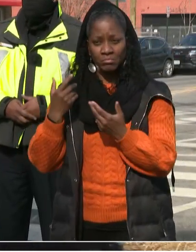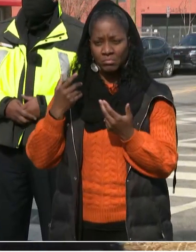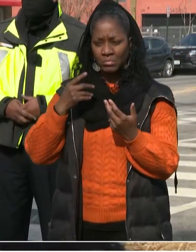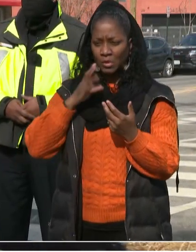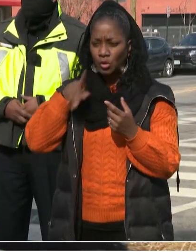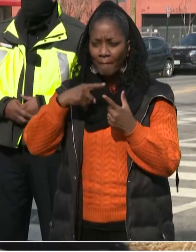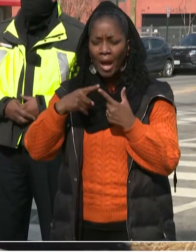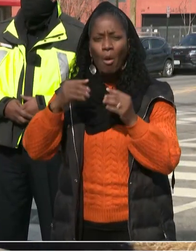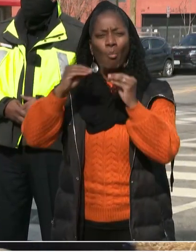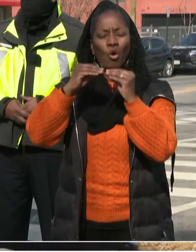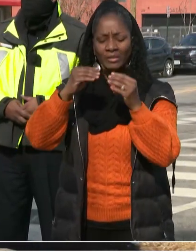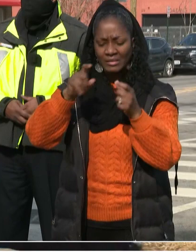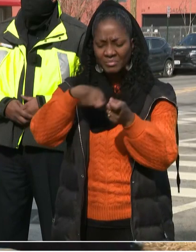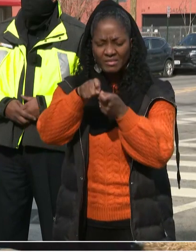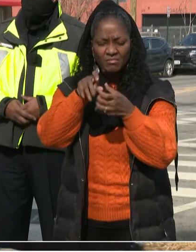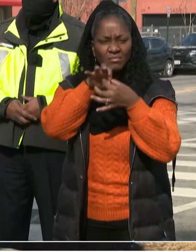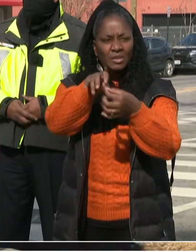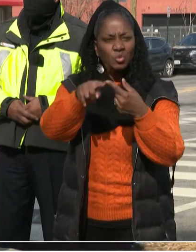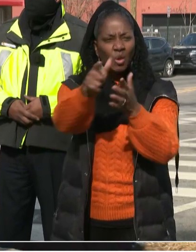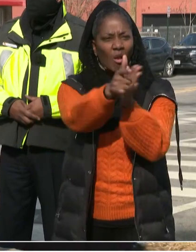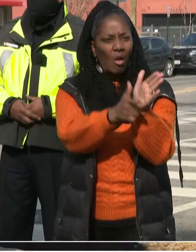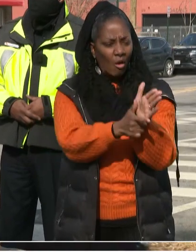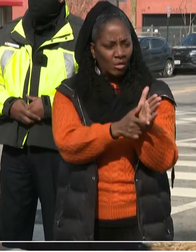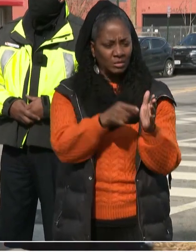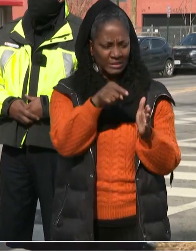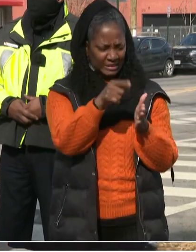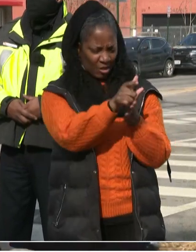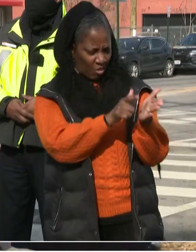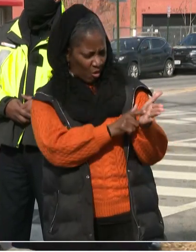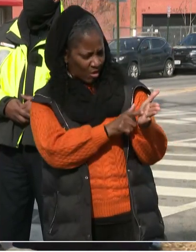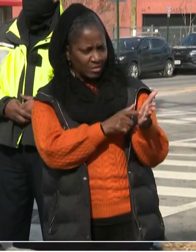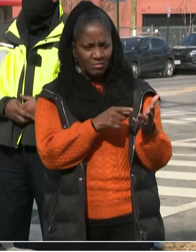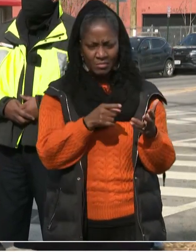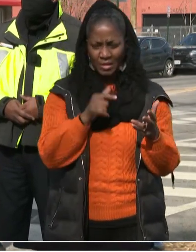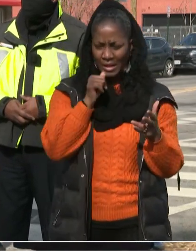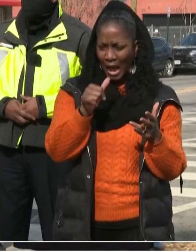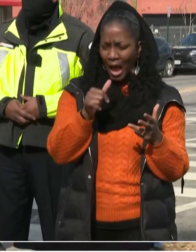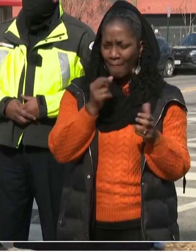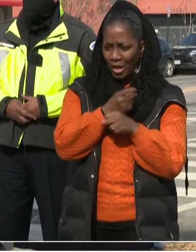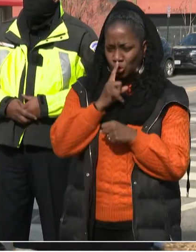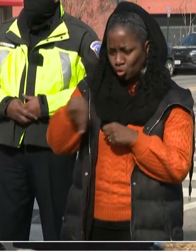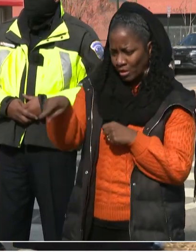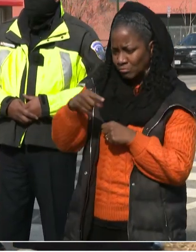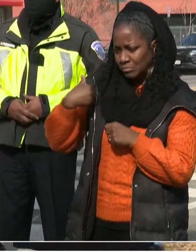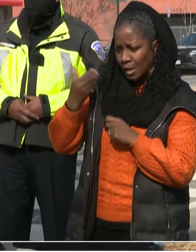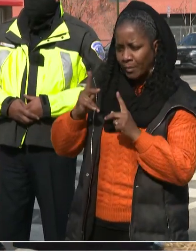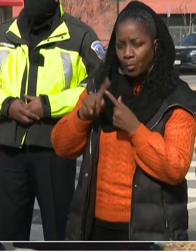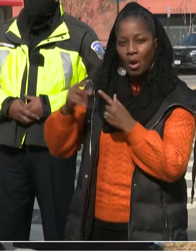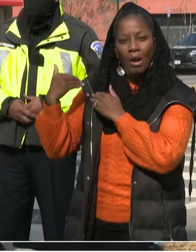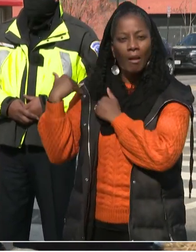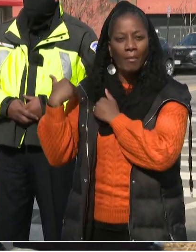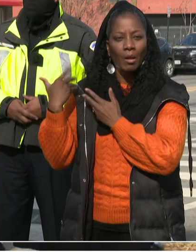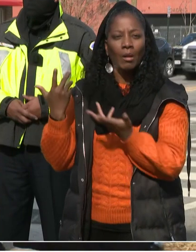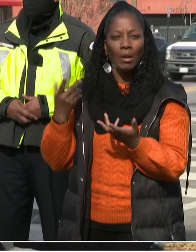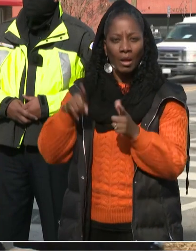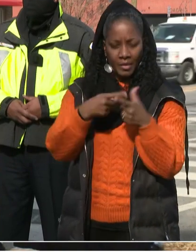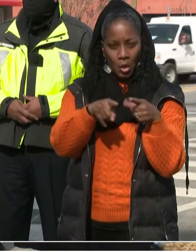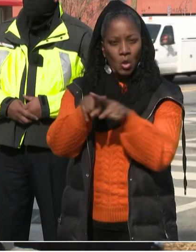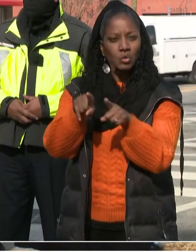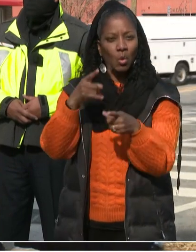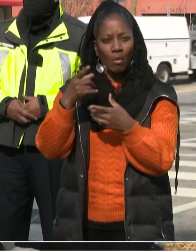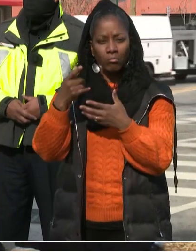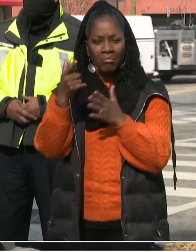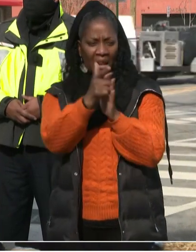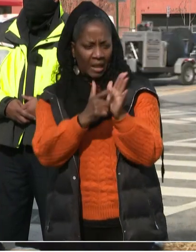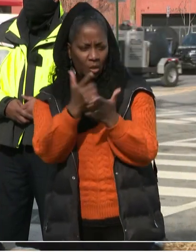you see have changed that are no longer holding, especially juveniles, accountable? And on the legal side, what, if anything, can you